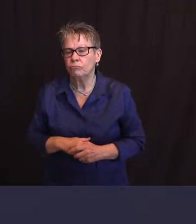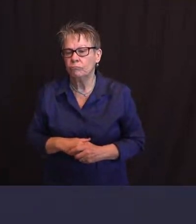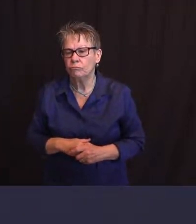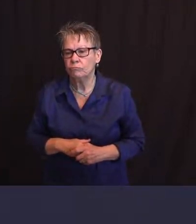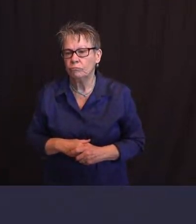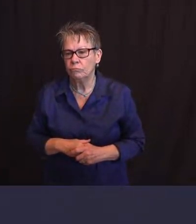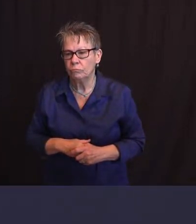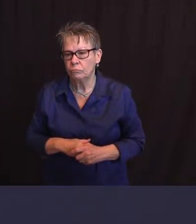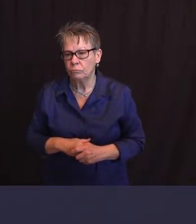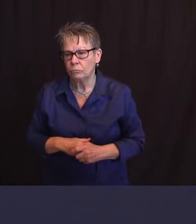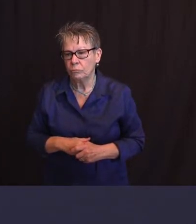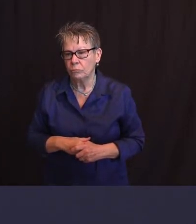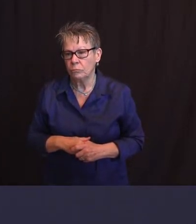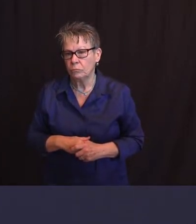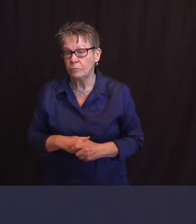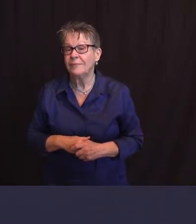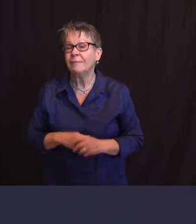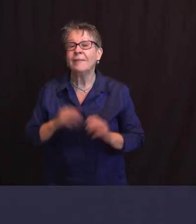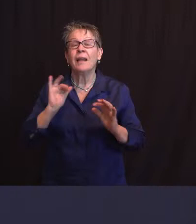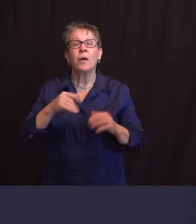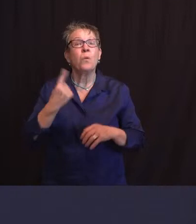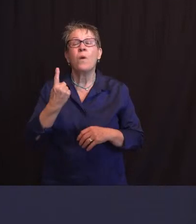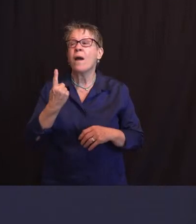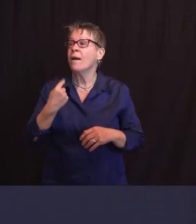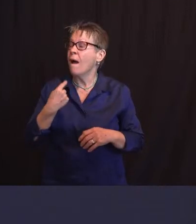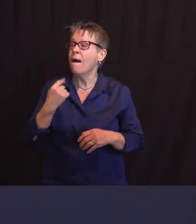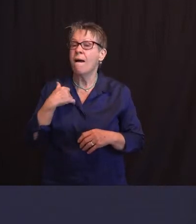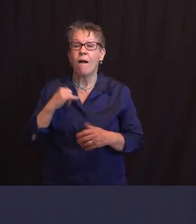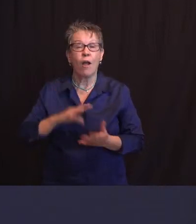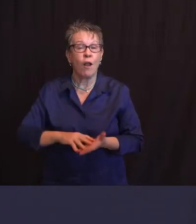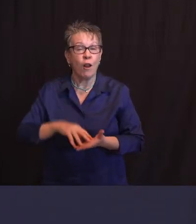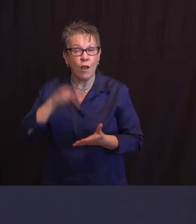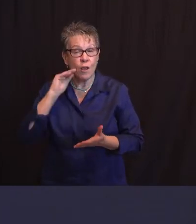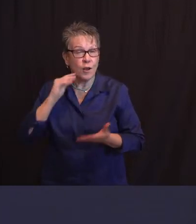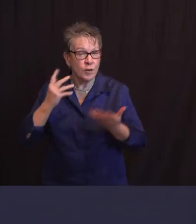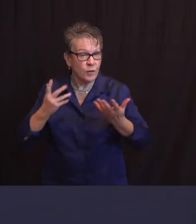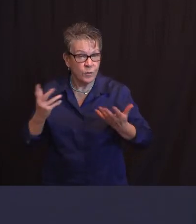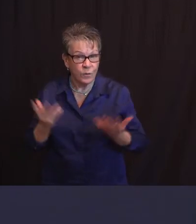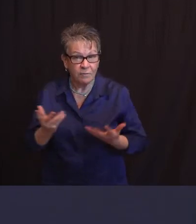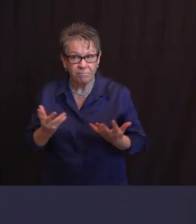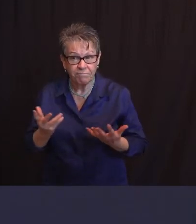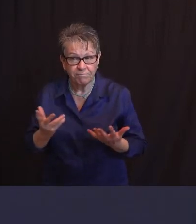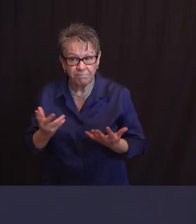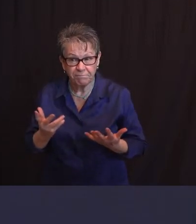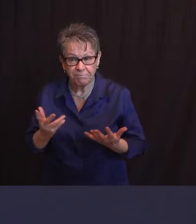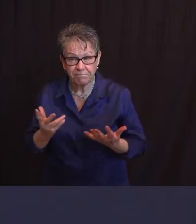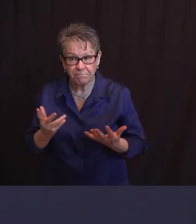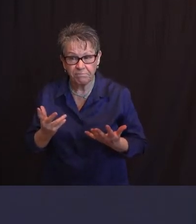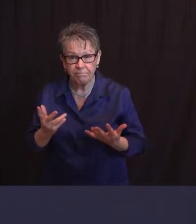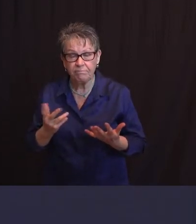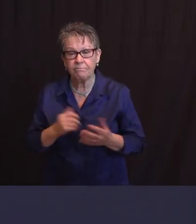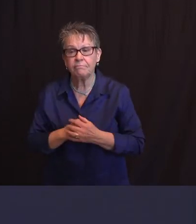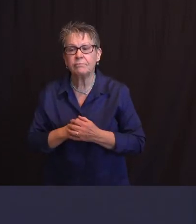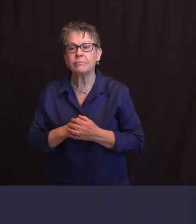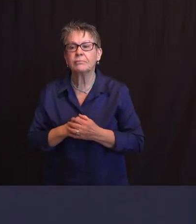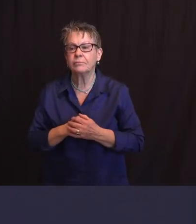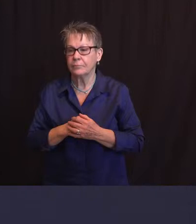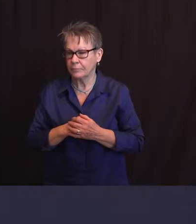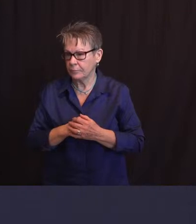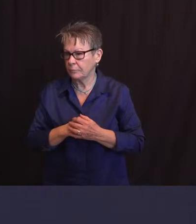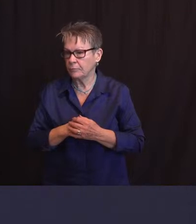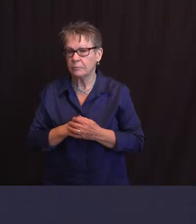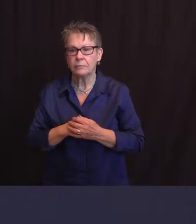takeaway for me, this is one example of a broader takeaway from COVID, is as a country we have dramatically underinvested in public